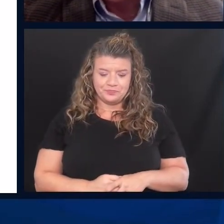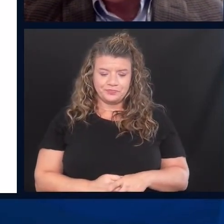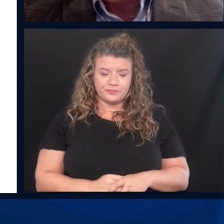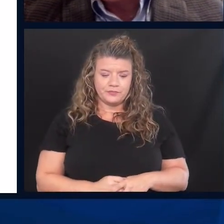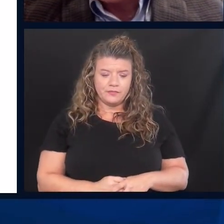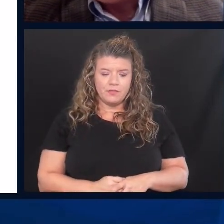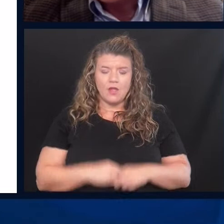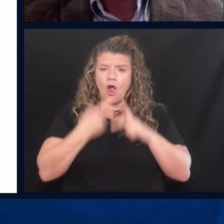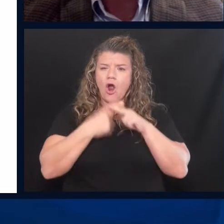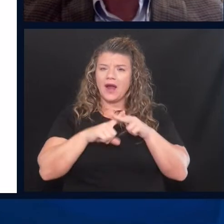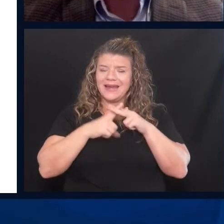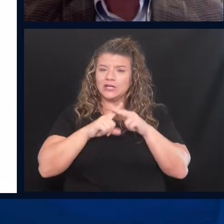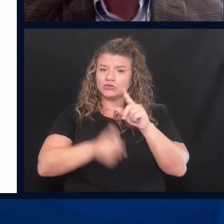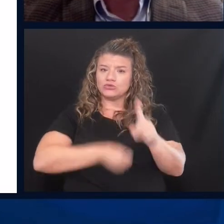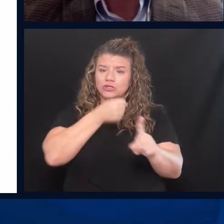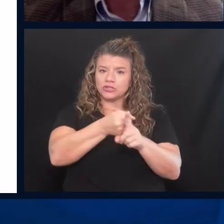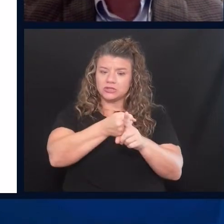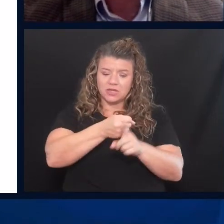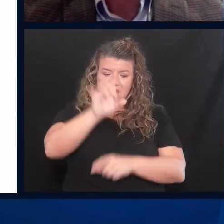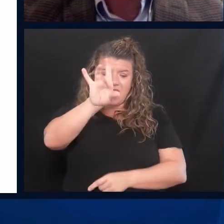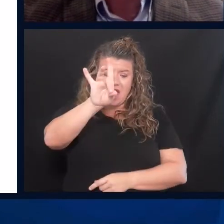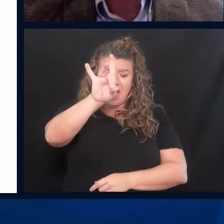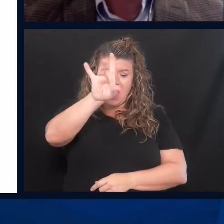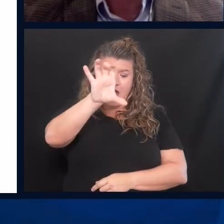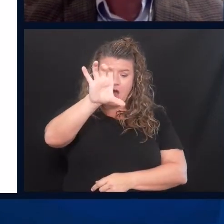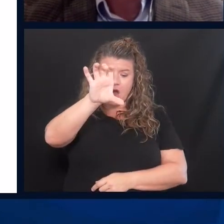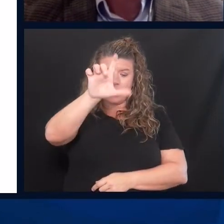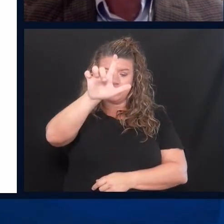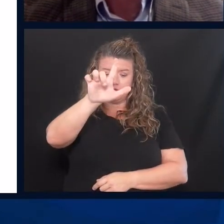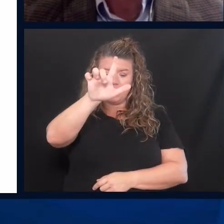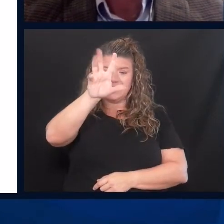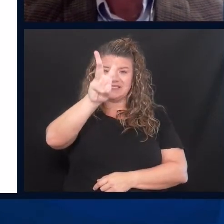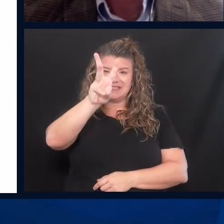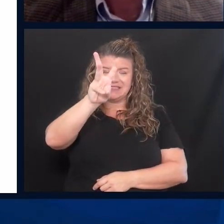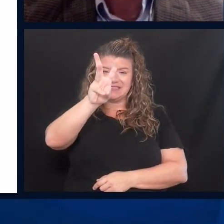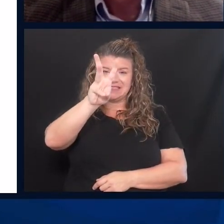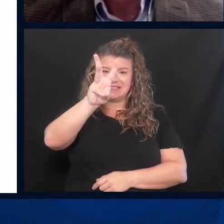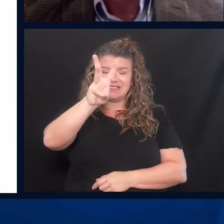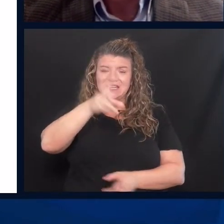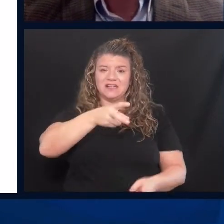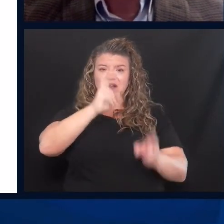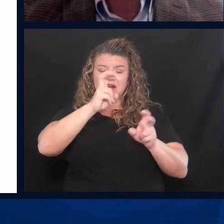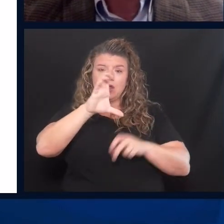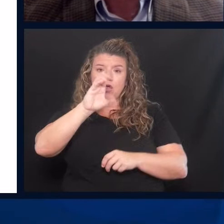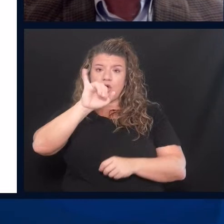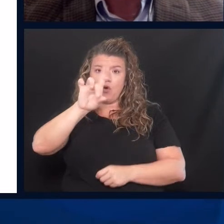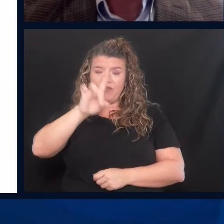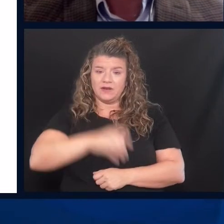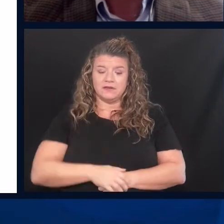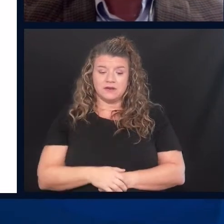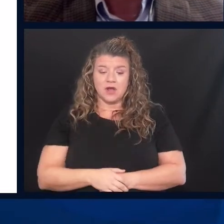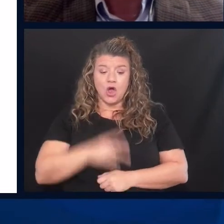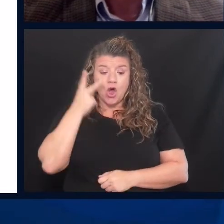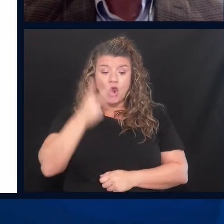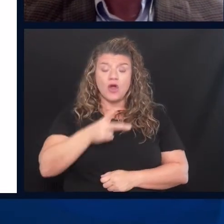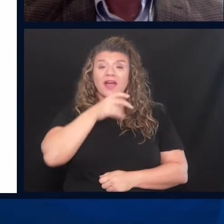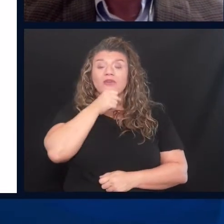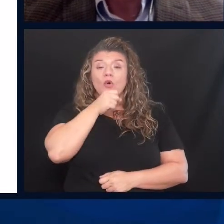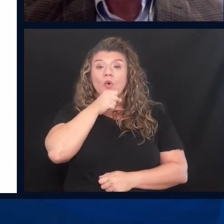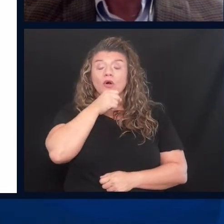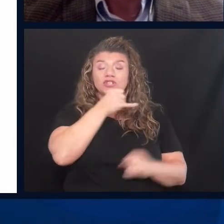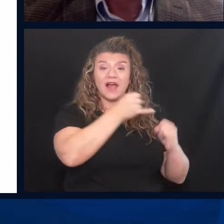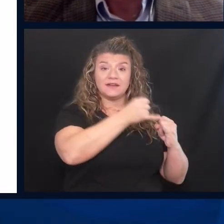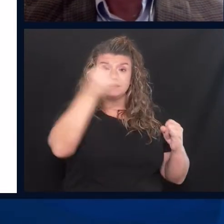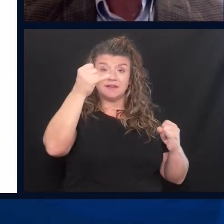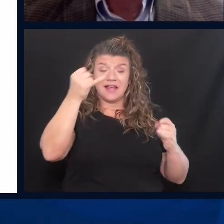major surge, 826 COVID cases in the hospital. Now look at the orange line, where